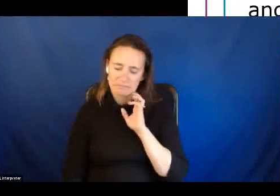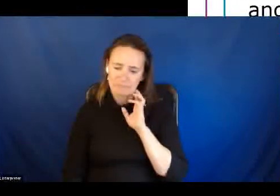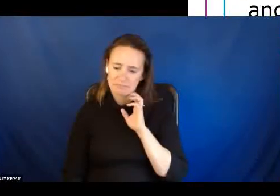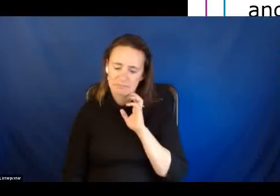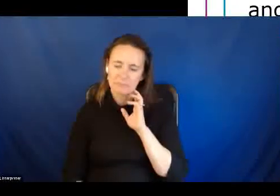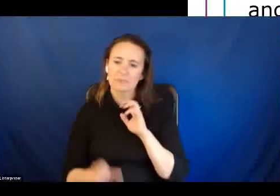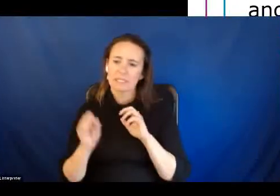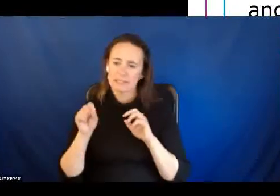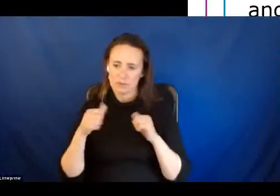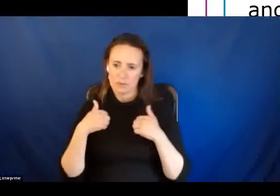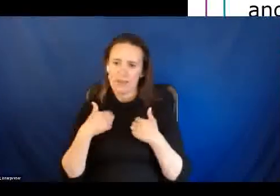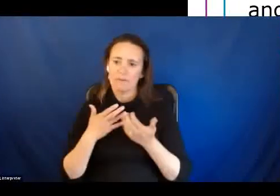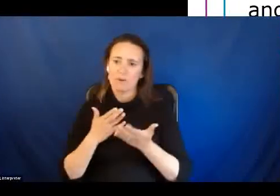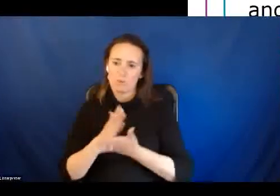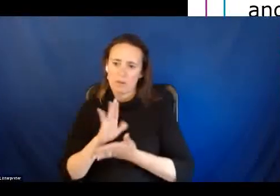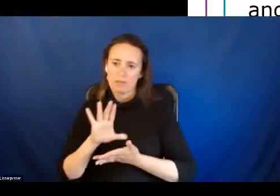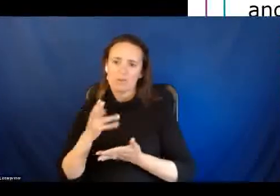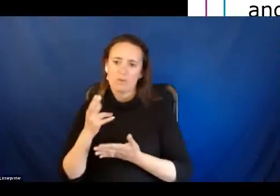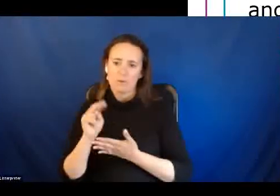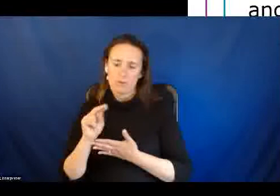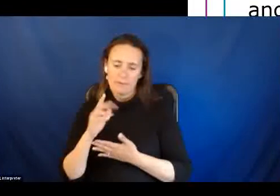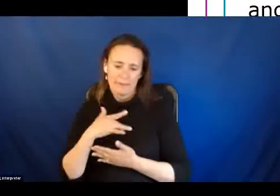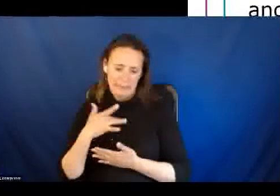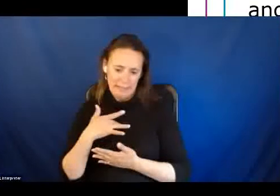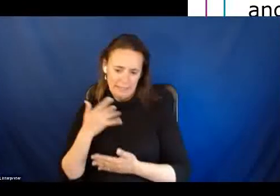Yes, you have a right to your own feelings.